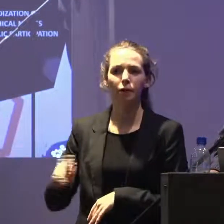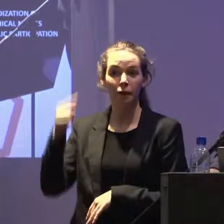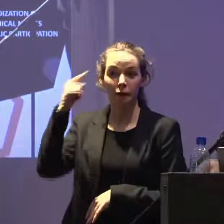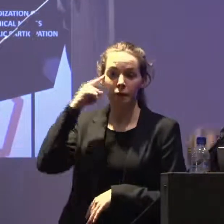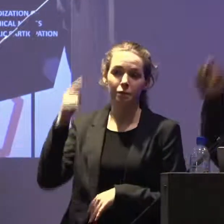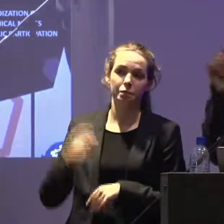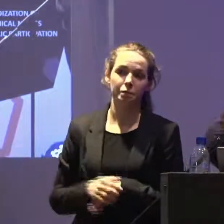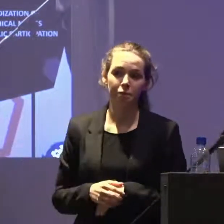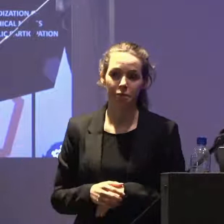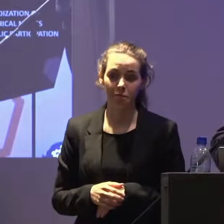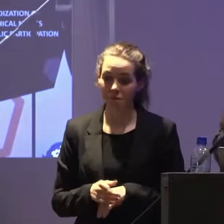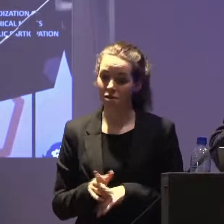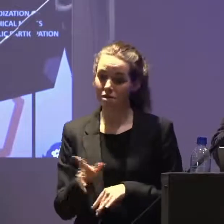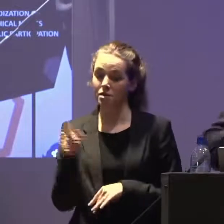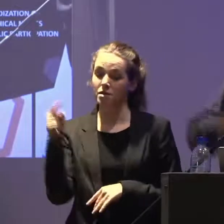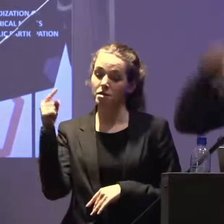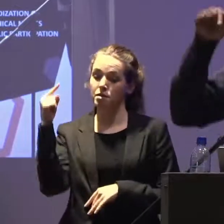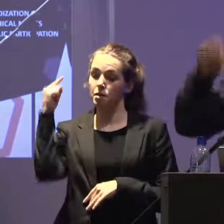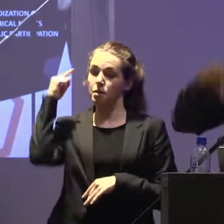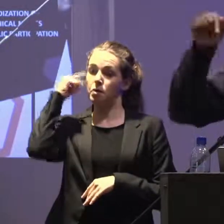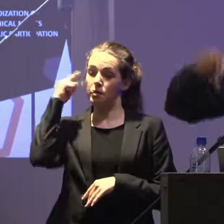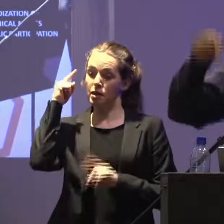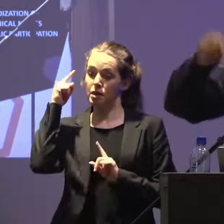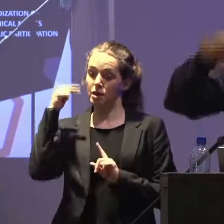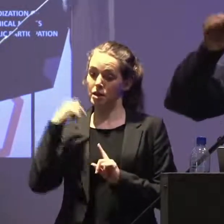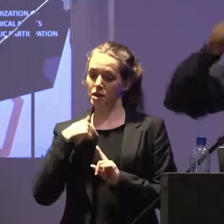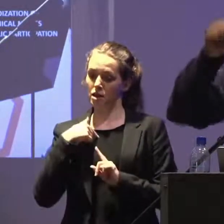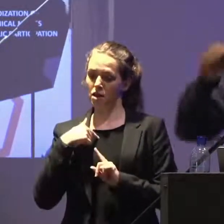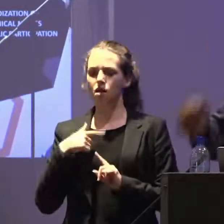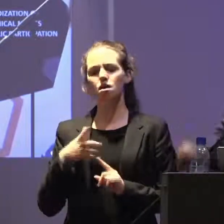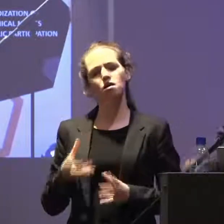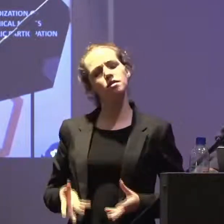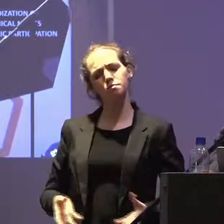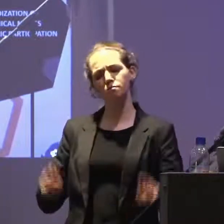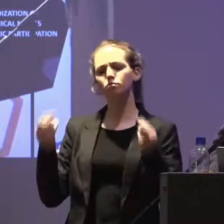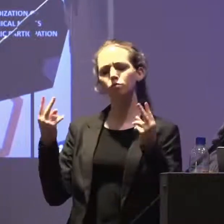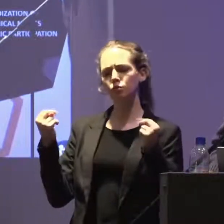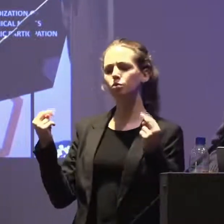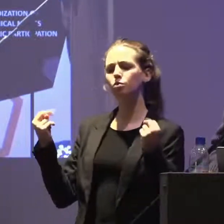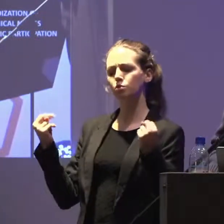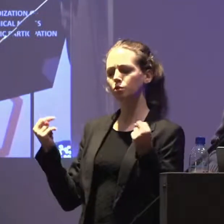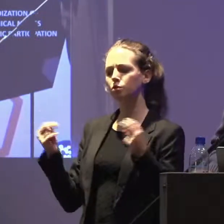He made an assumption that he was discovering new land.